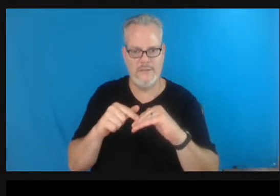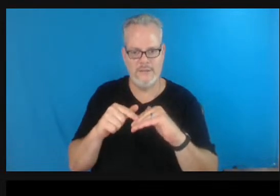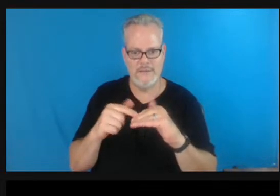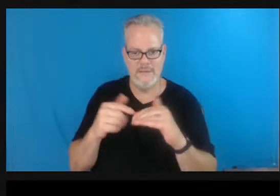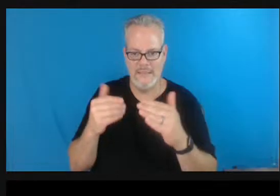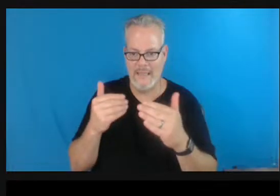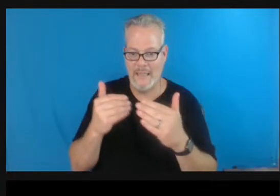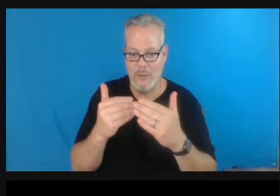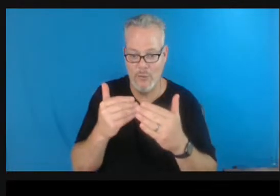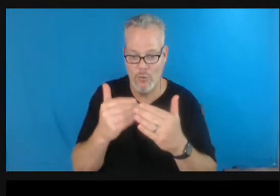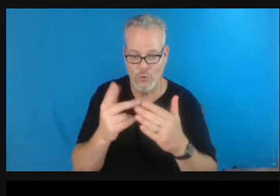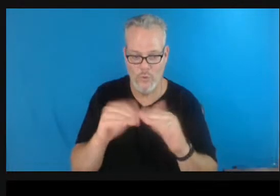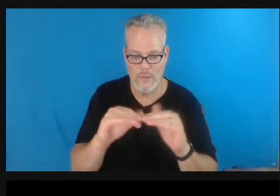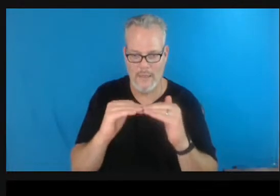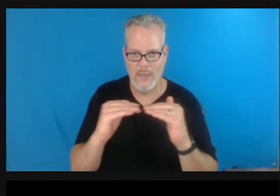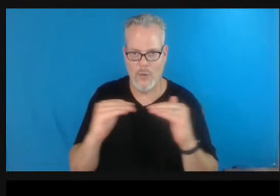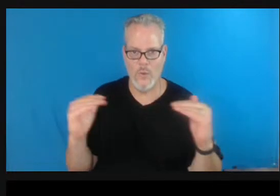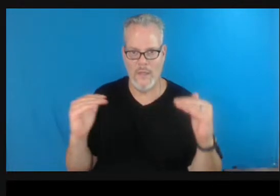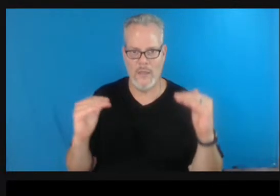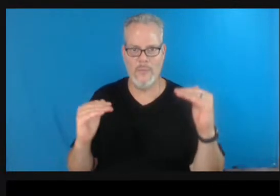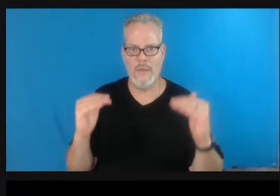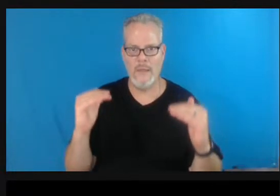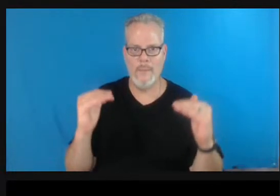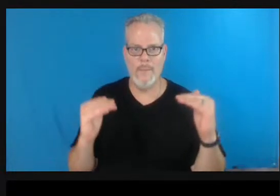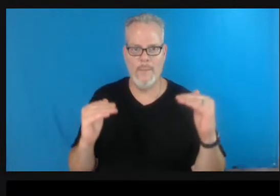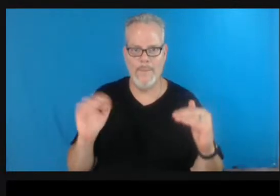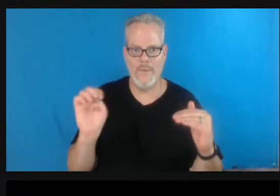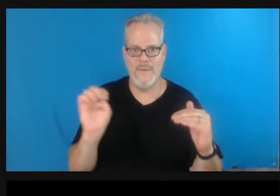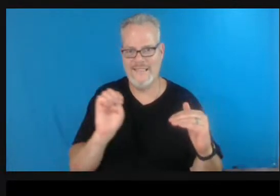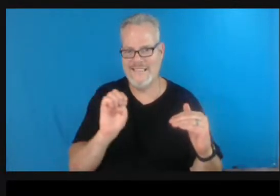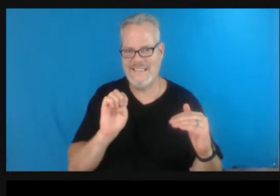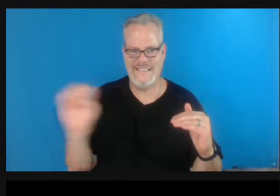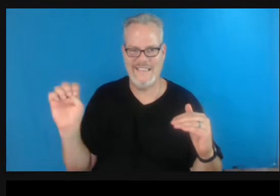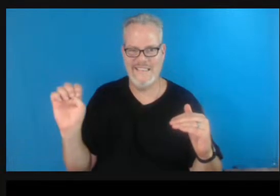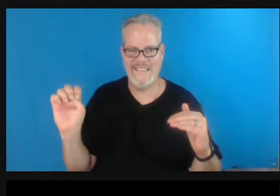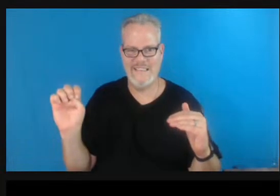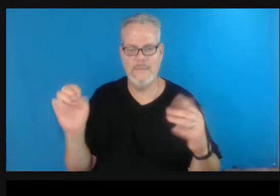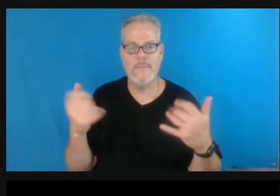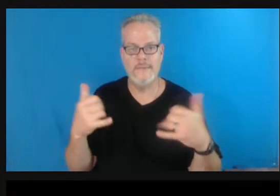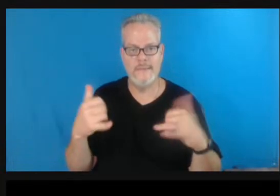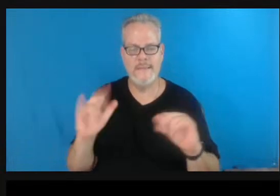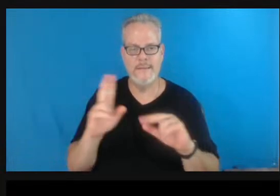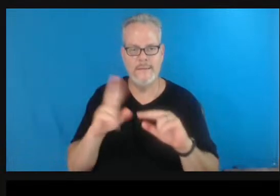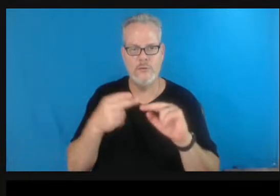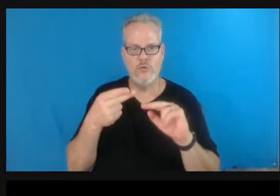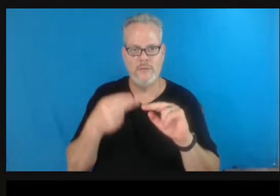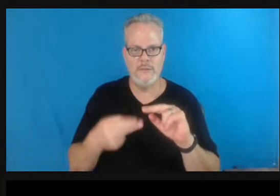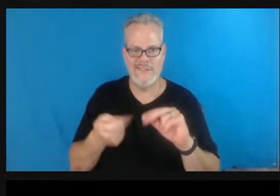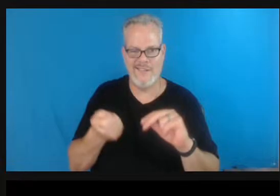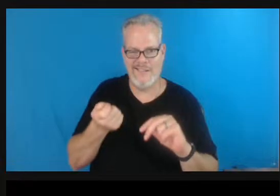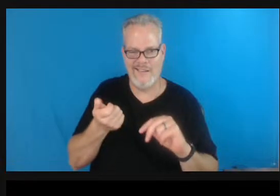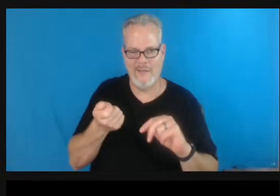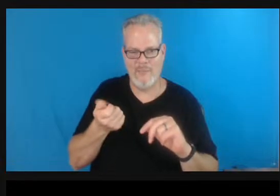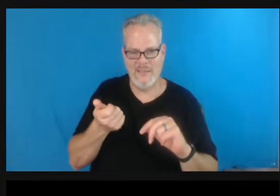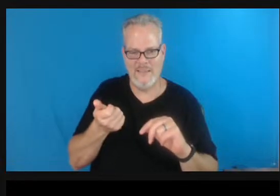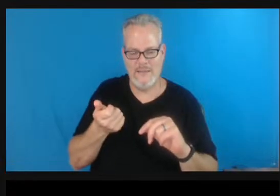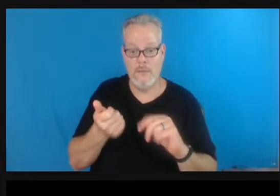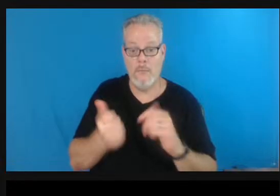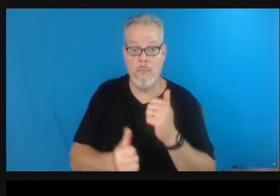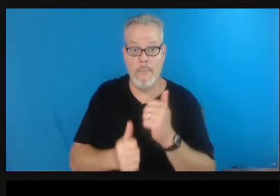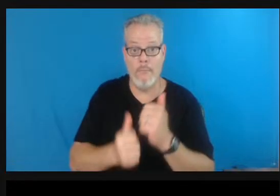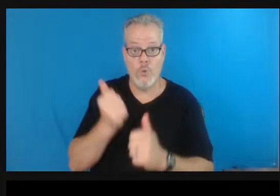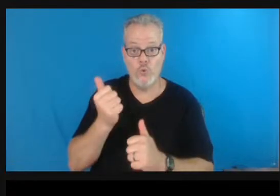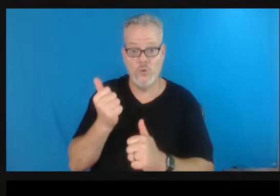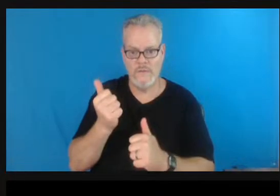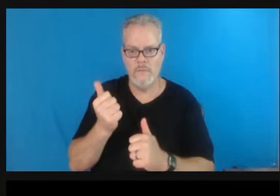to equilibrium here on the eastern side, but still a slight decrease there. And most of these are on the south. These